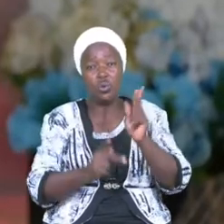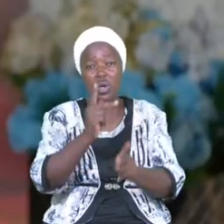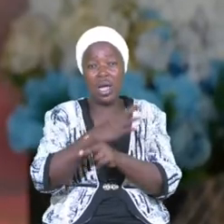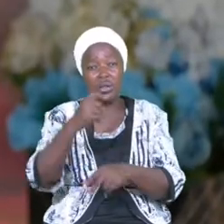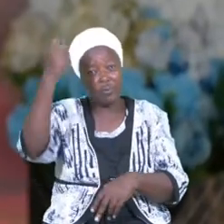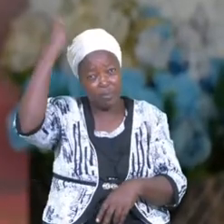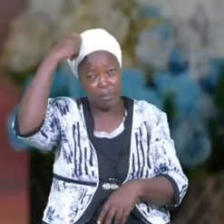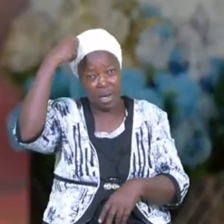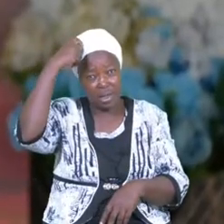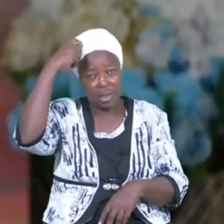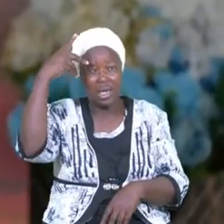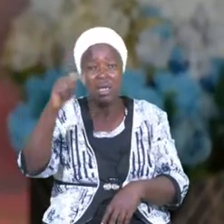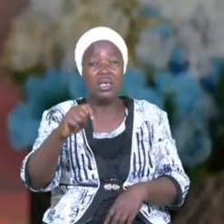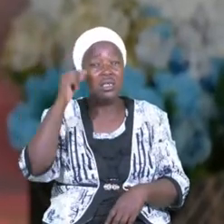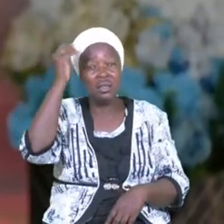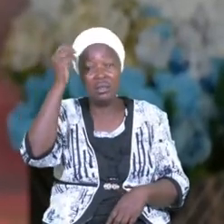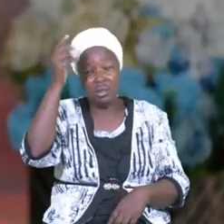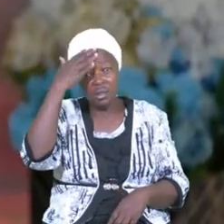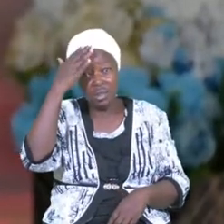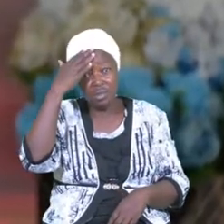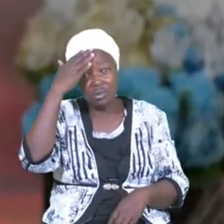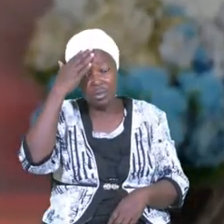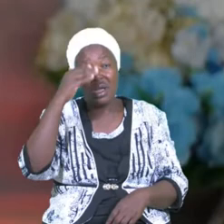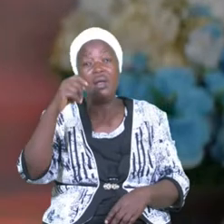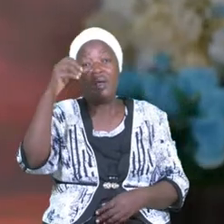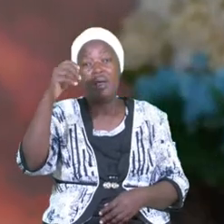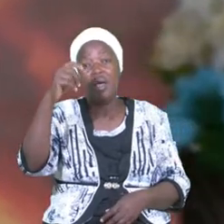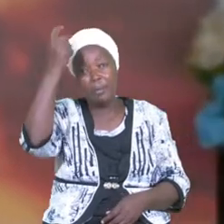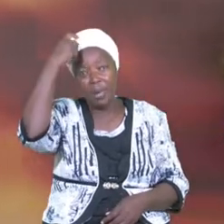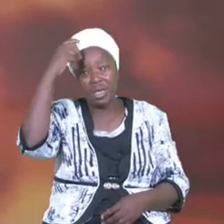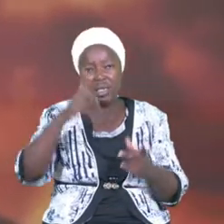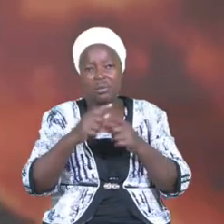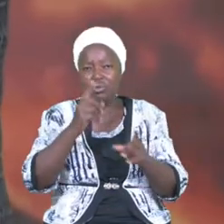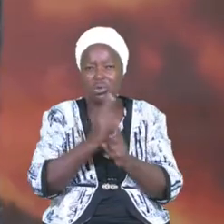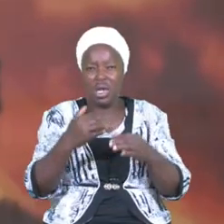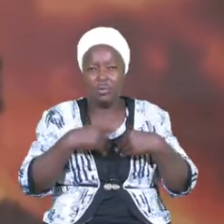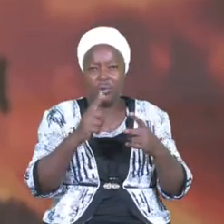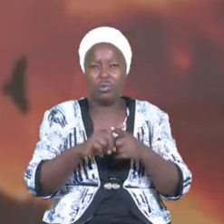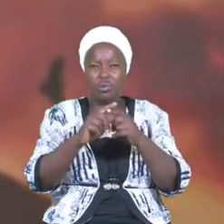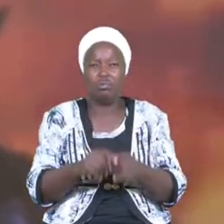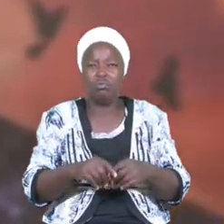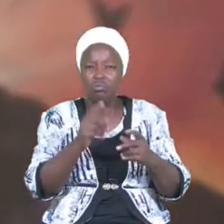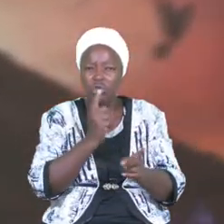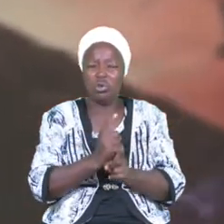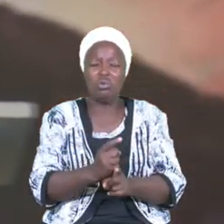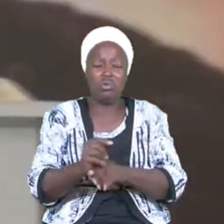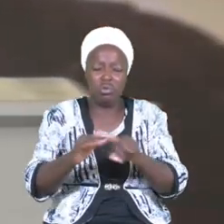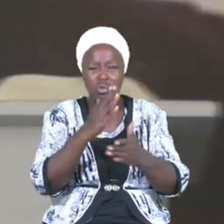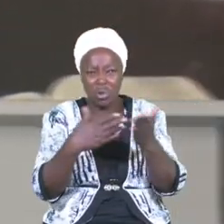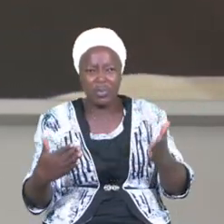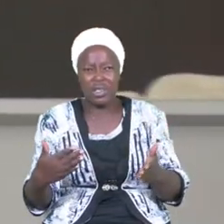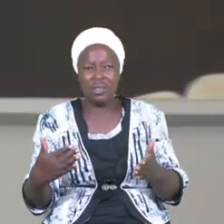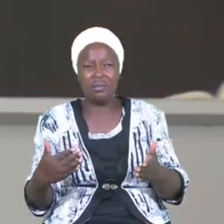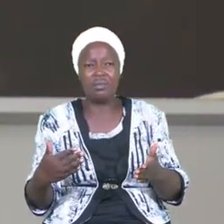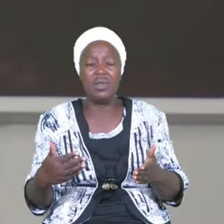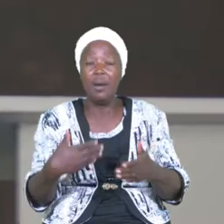conscious mind, and you have to deliberately, diligently do something before